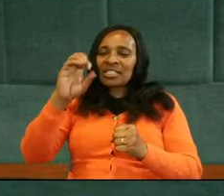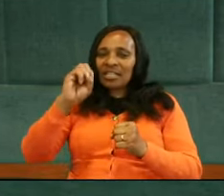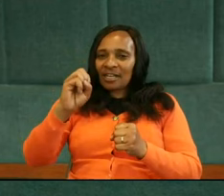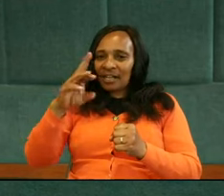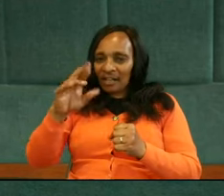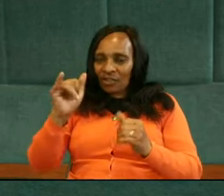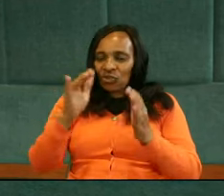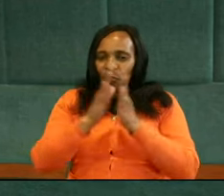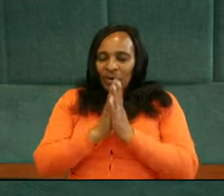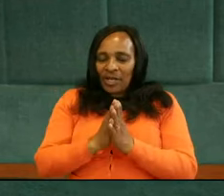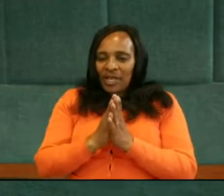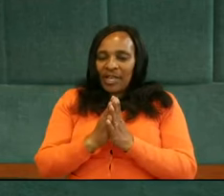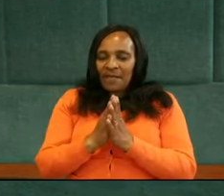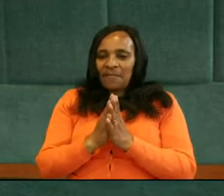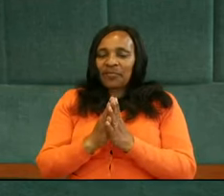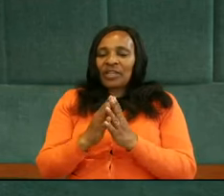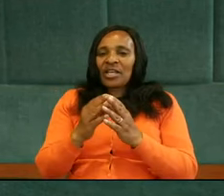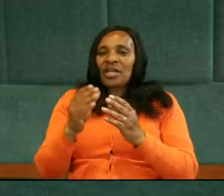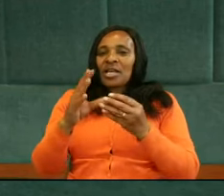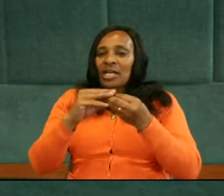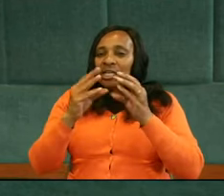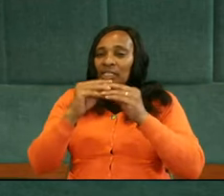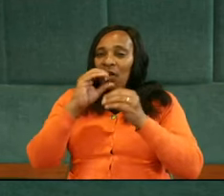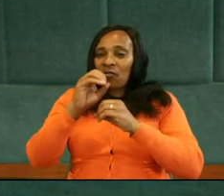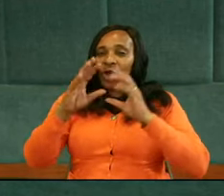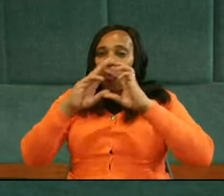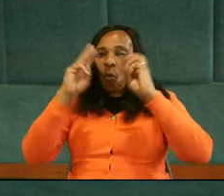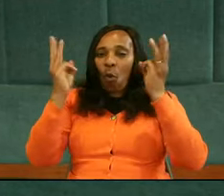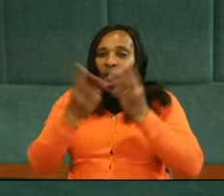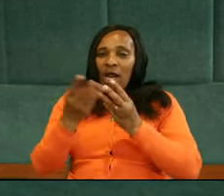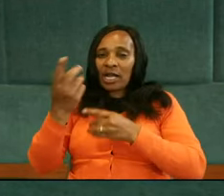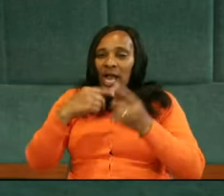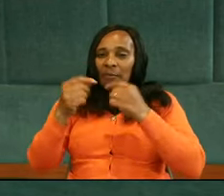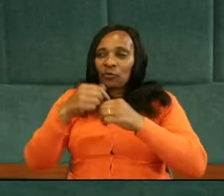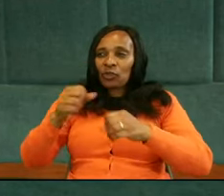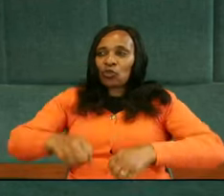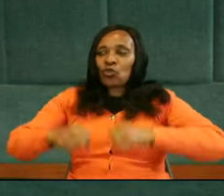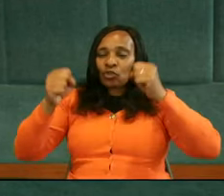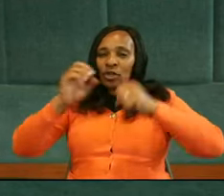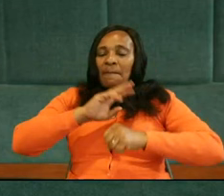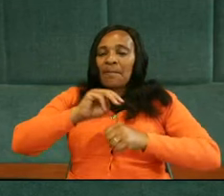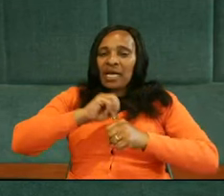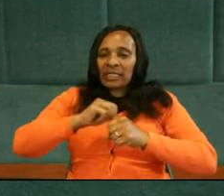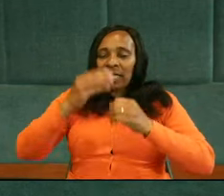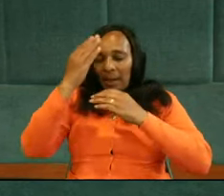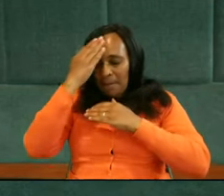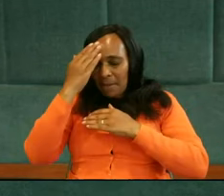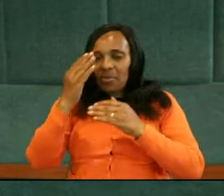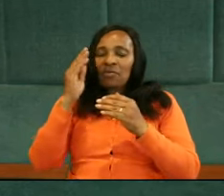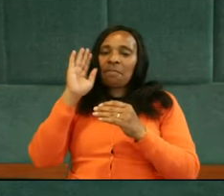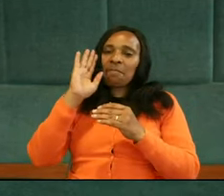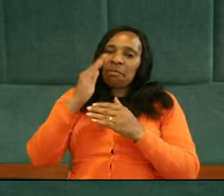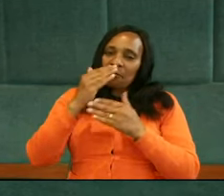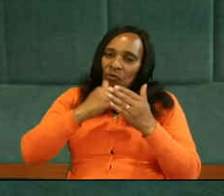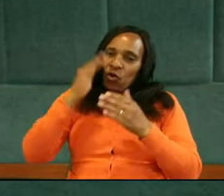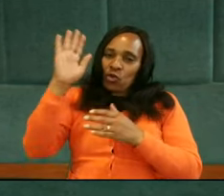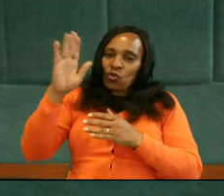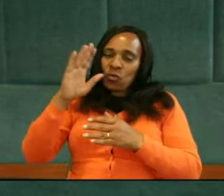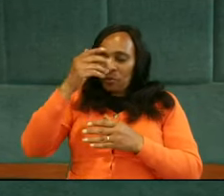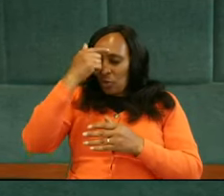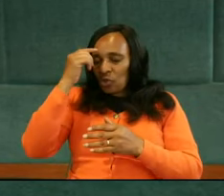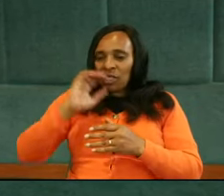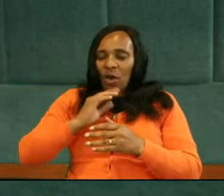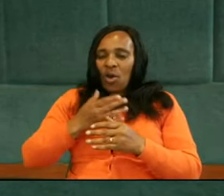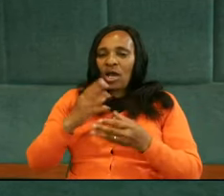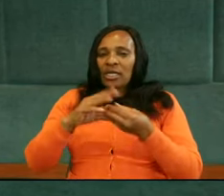lesson. Let's pray. Creator of the universe, we come before your throne of mercy. We bow humbly before you because you are our